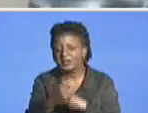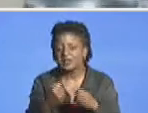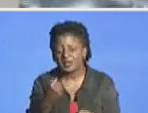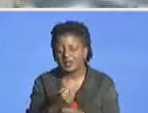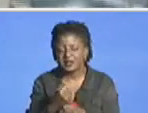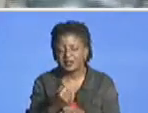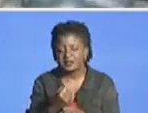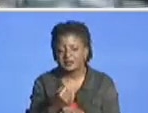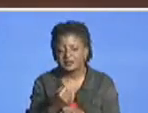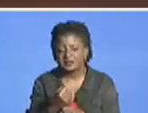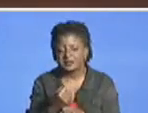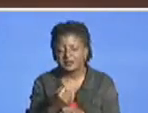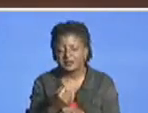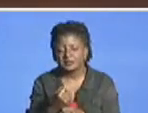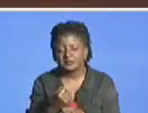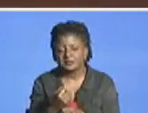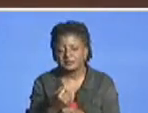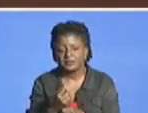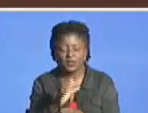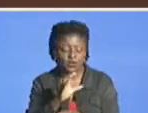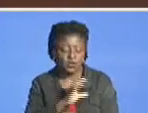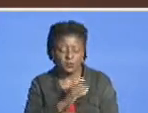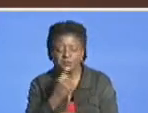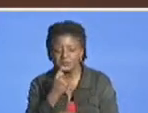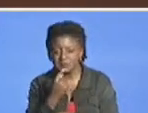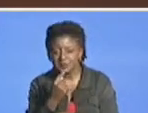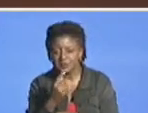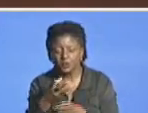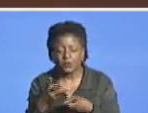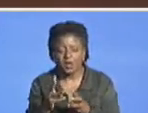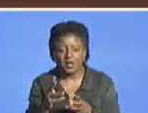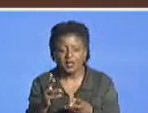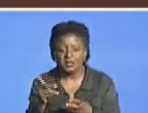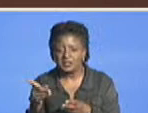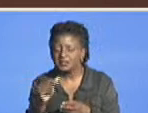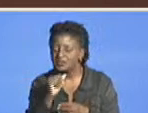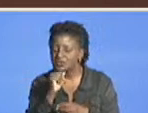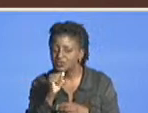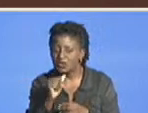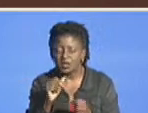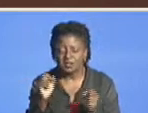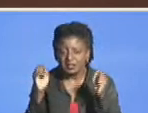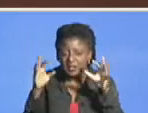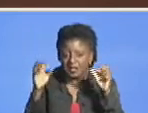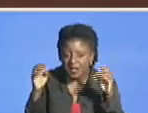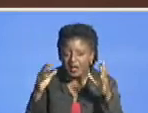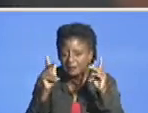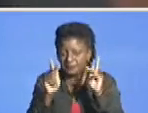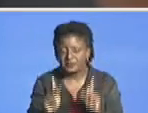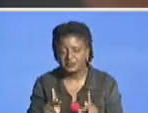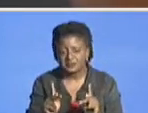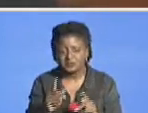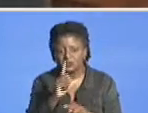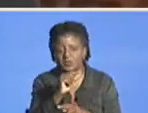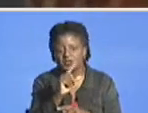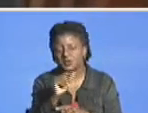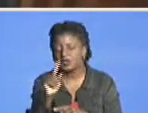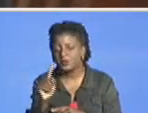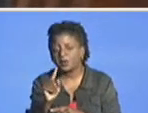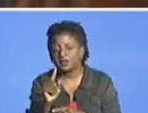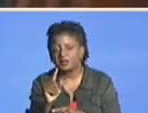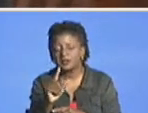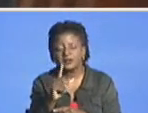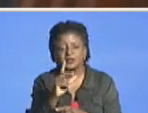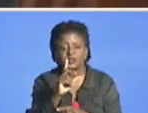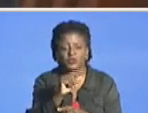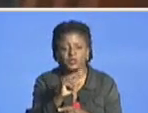reversed and reversed quickly. Cooper charging that while he is not an alarmist, the 2021-2022 fiscal